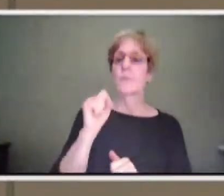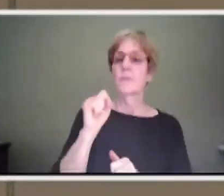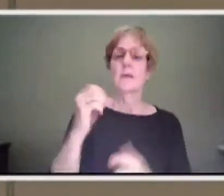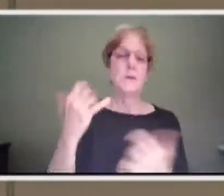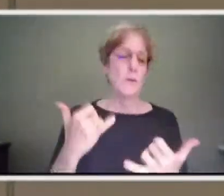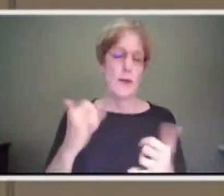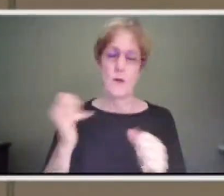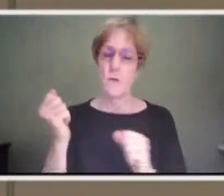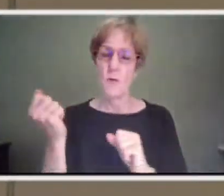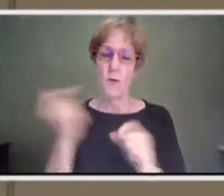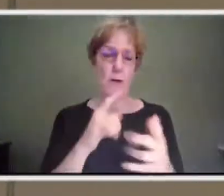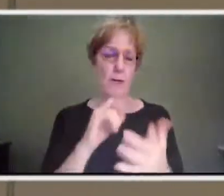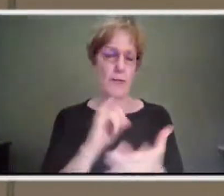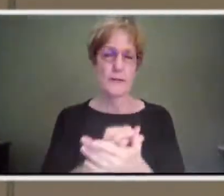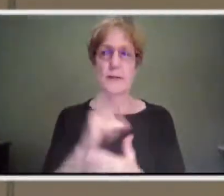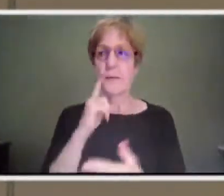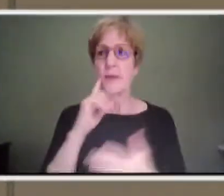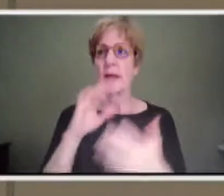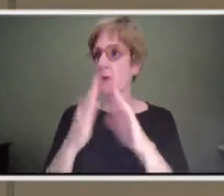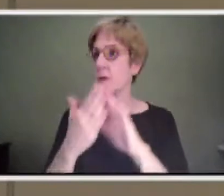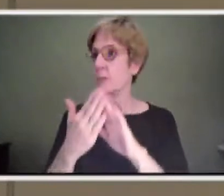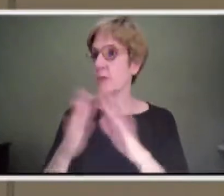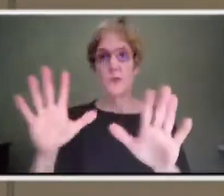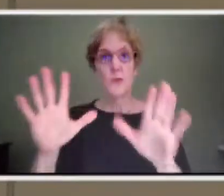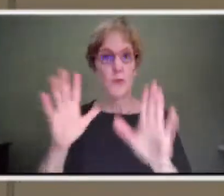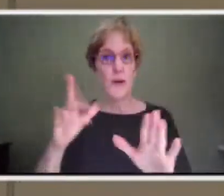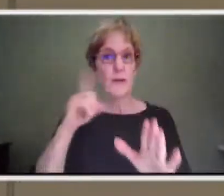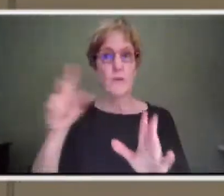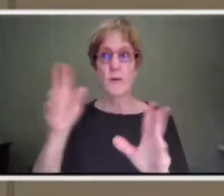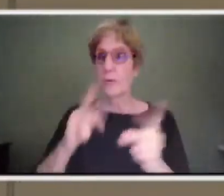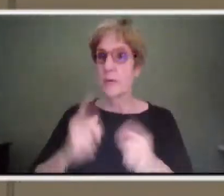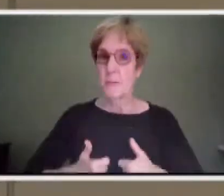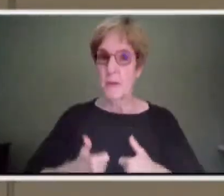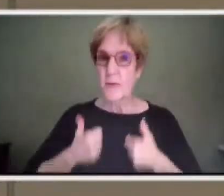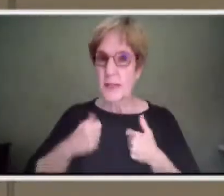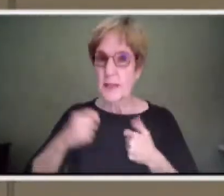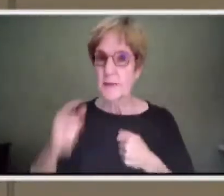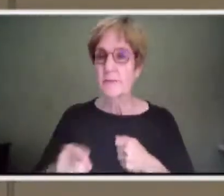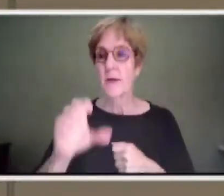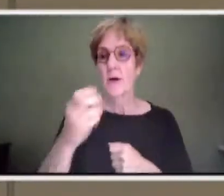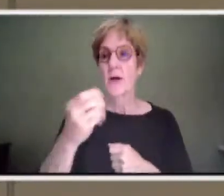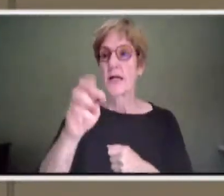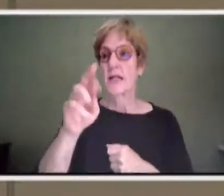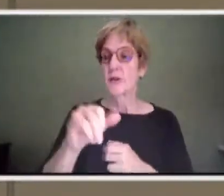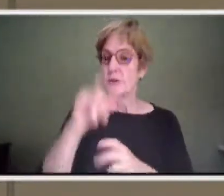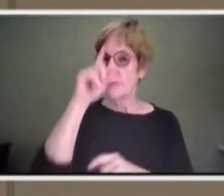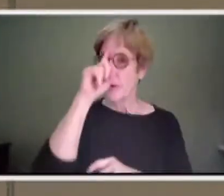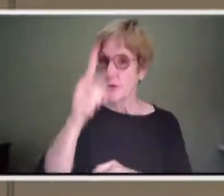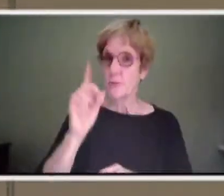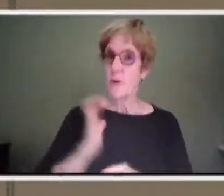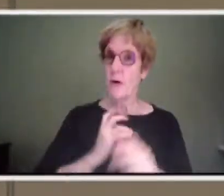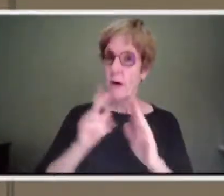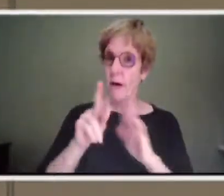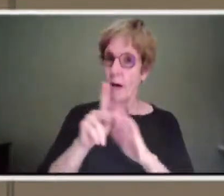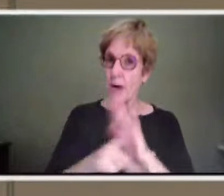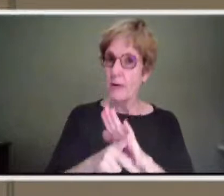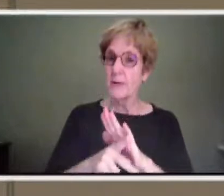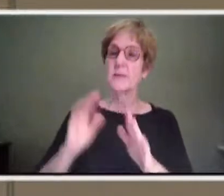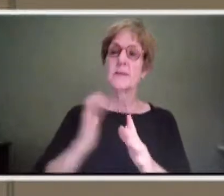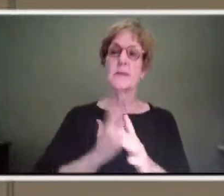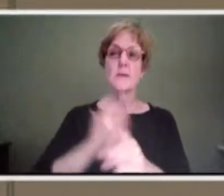is, I think the community, this is a great thing. The Cherry community is very smart about our policies and about our procedures,